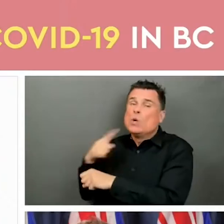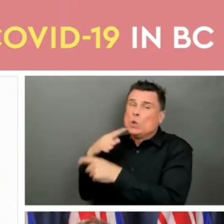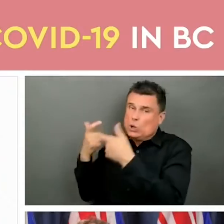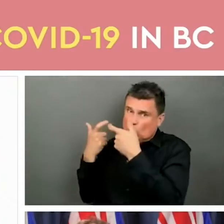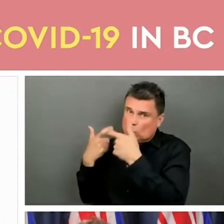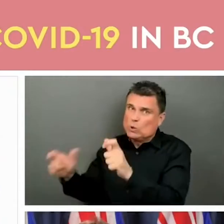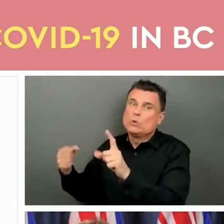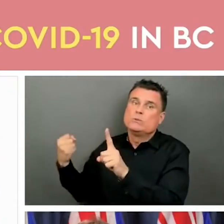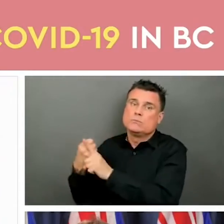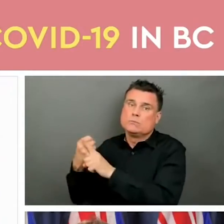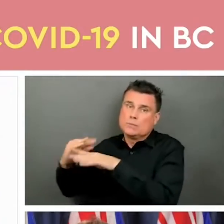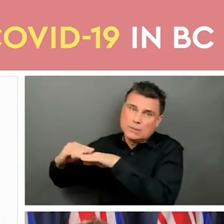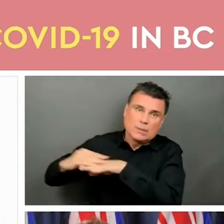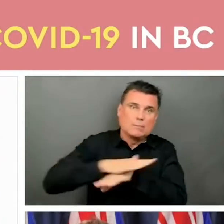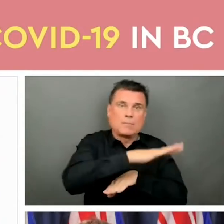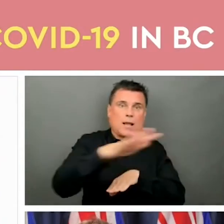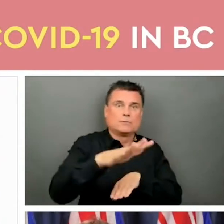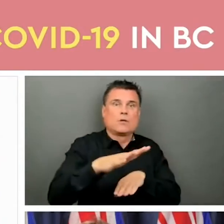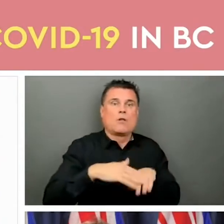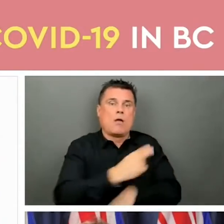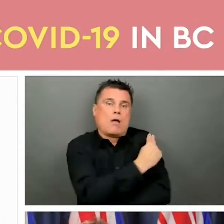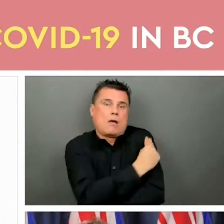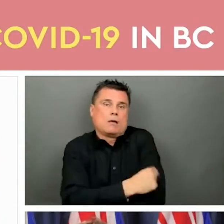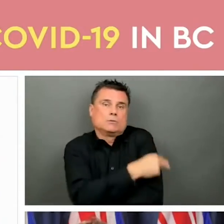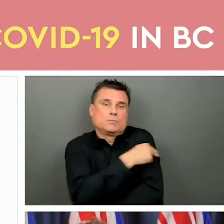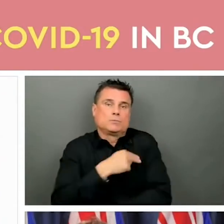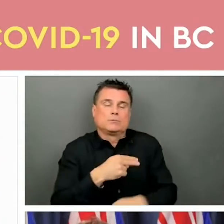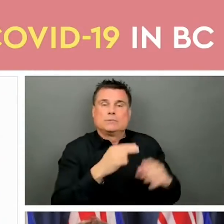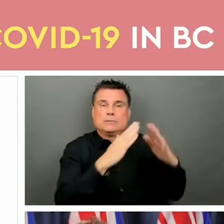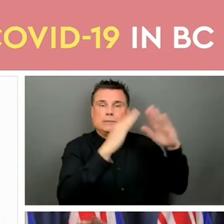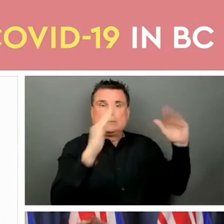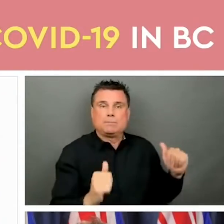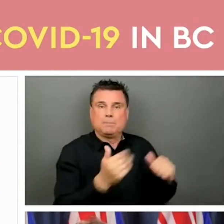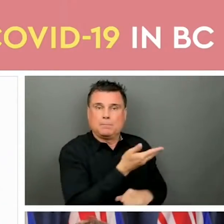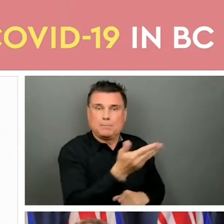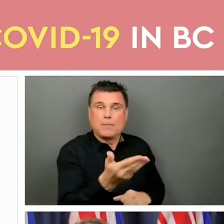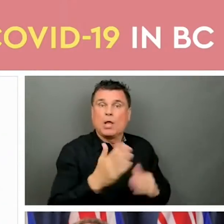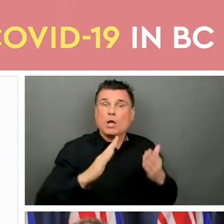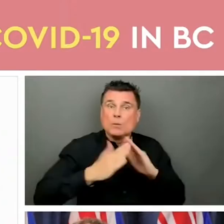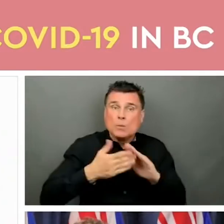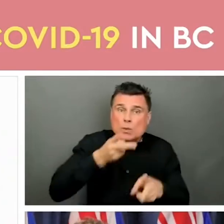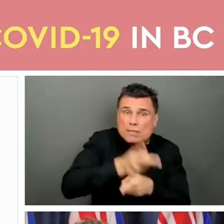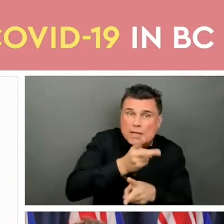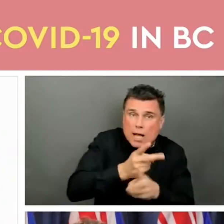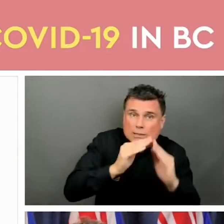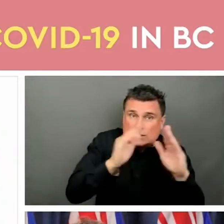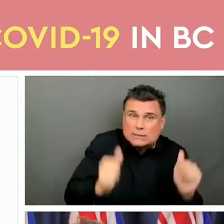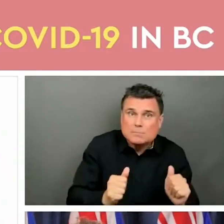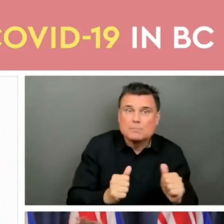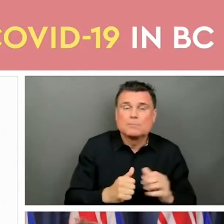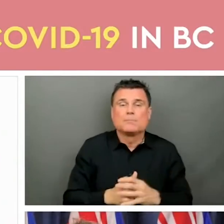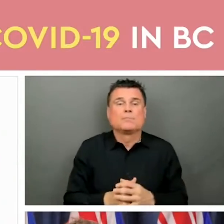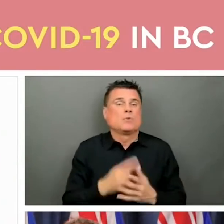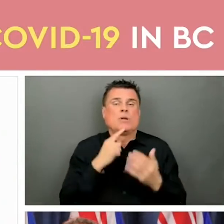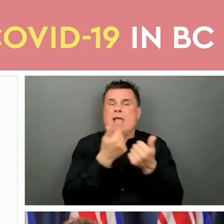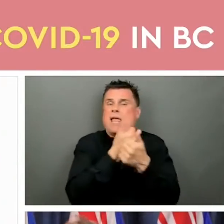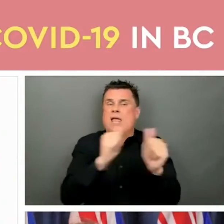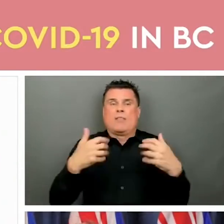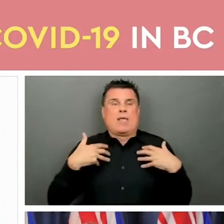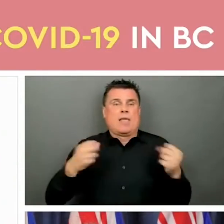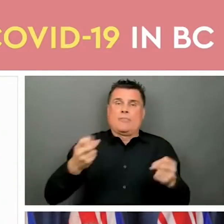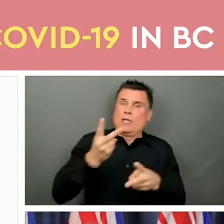our doctors, everyone working in acute care and in the community. And we have to take that into account as we deal with